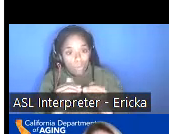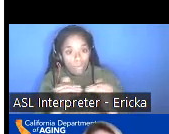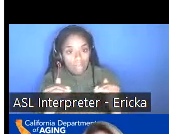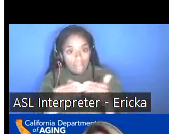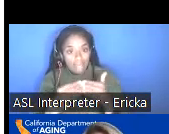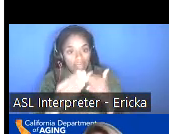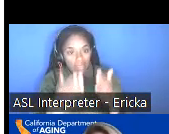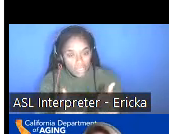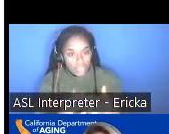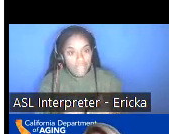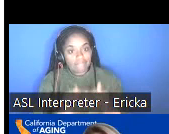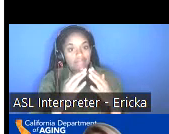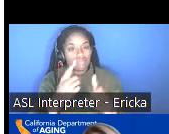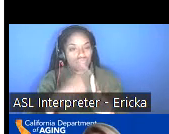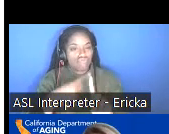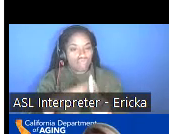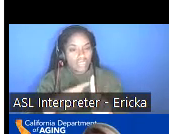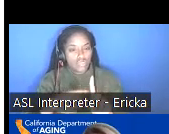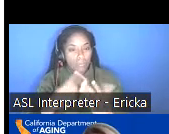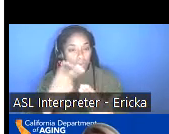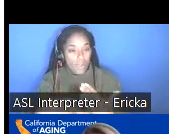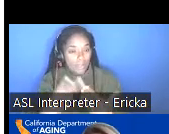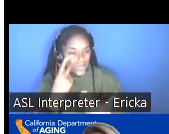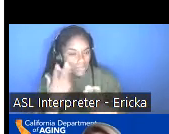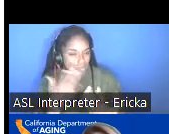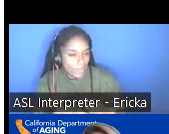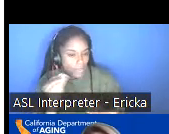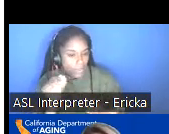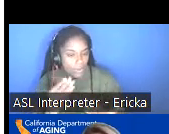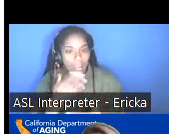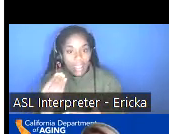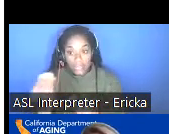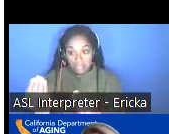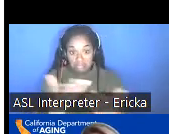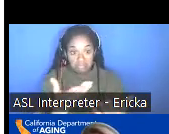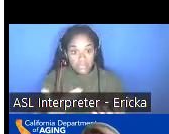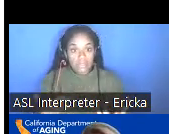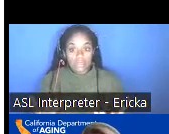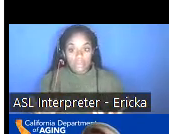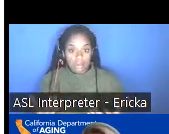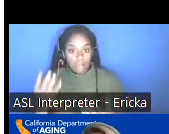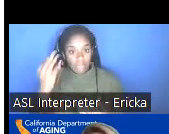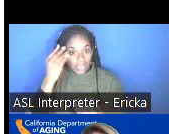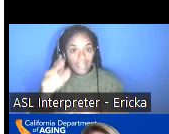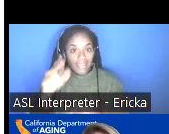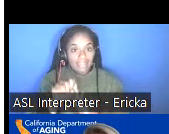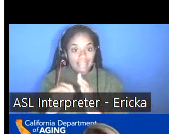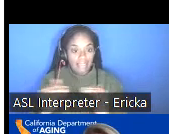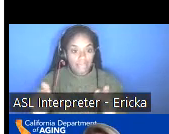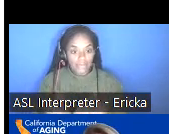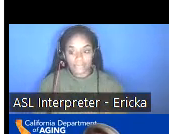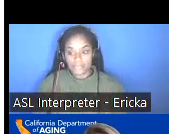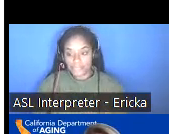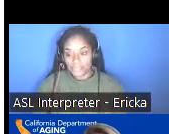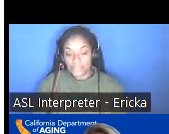some rental subsidy programs to see what we can learn from that and to inform our thinking at the state level. Second